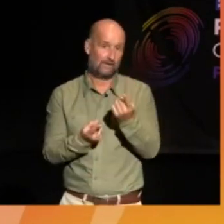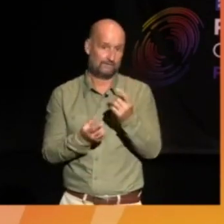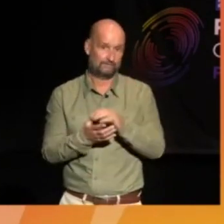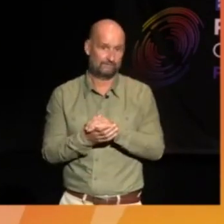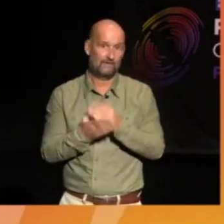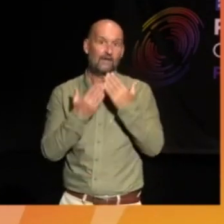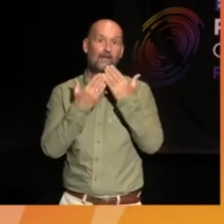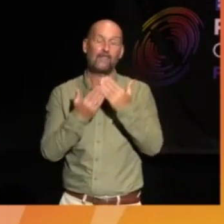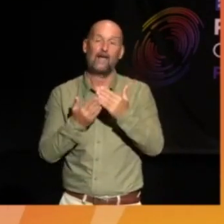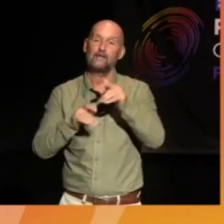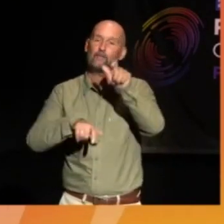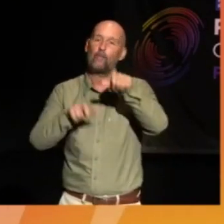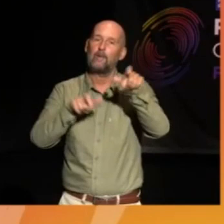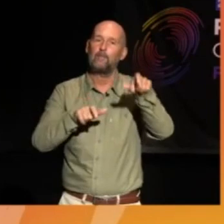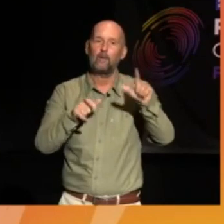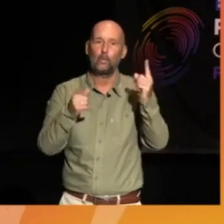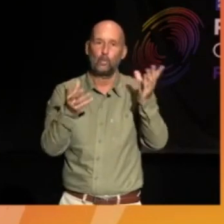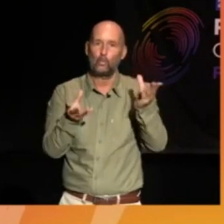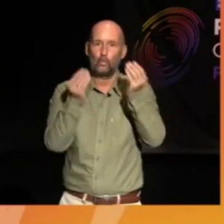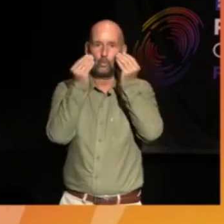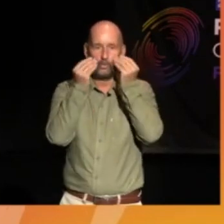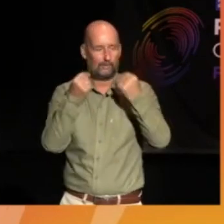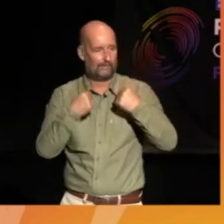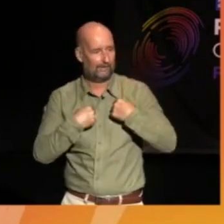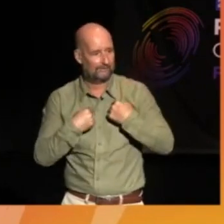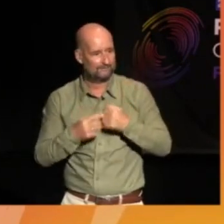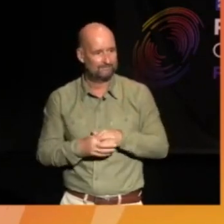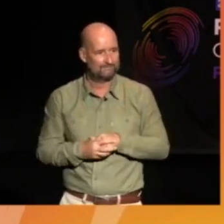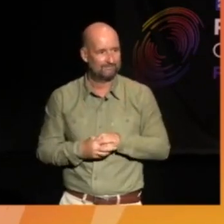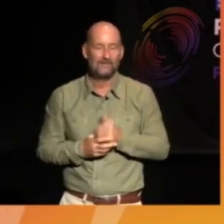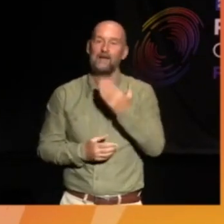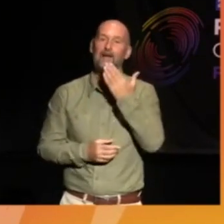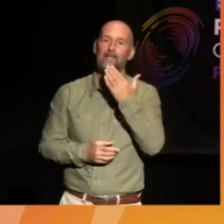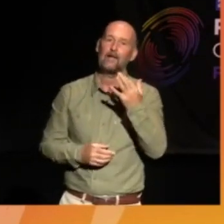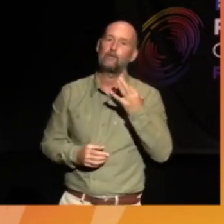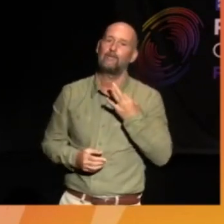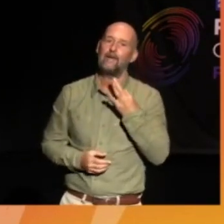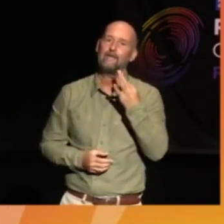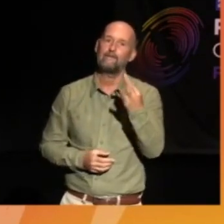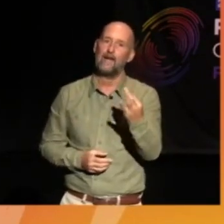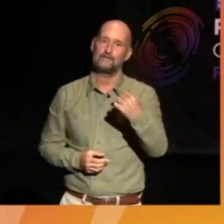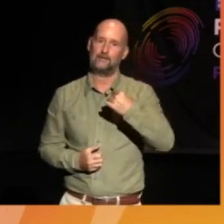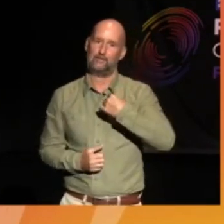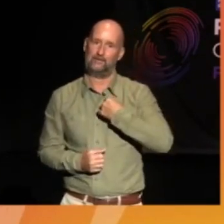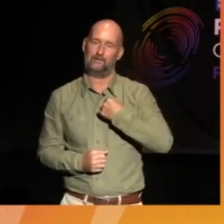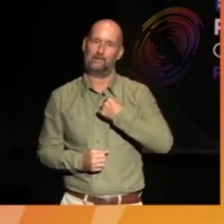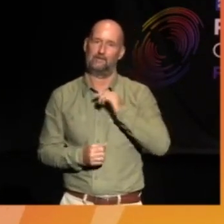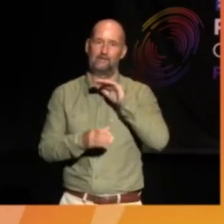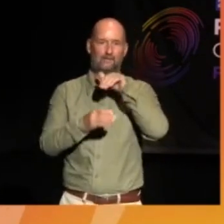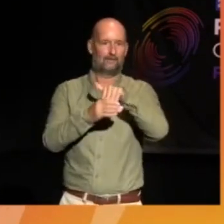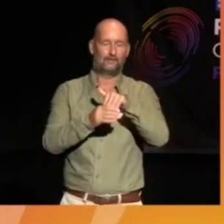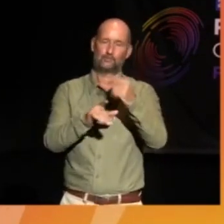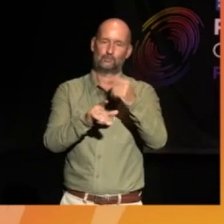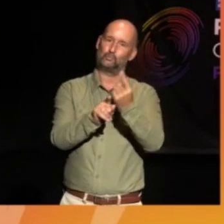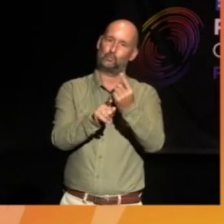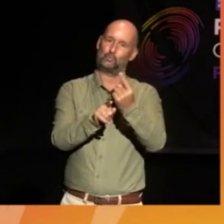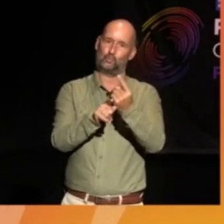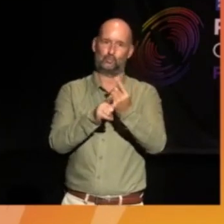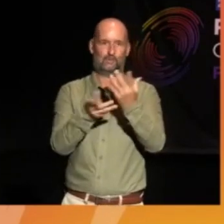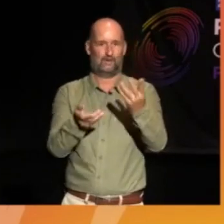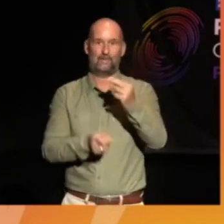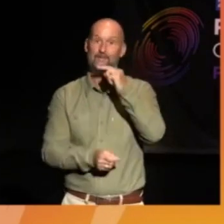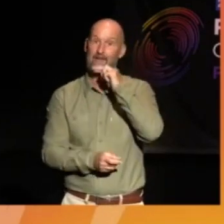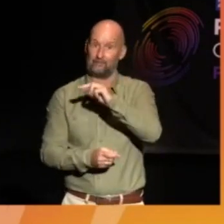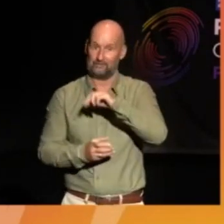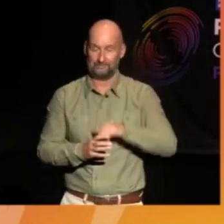who are hearing me, and thank you for inviting me to to speak here.